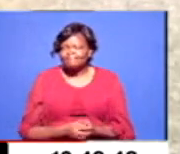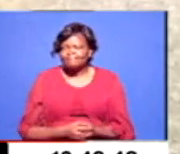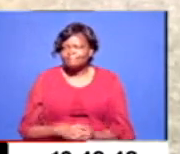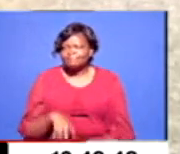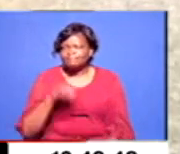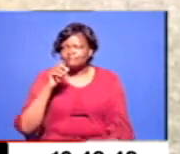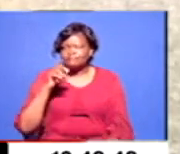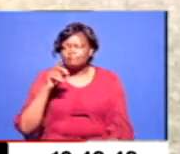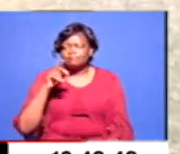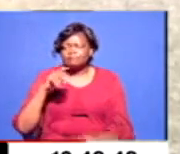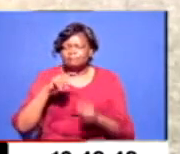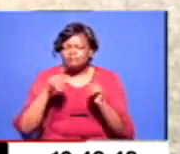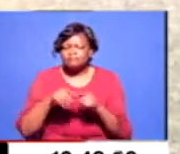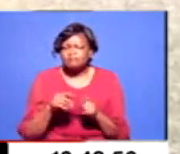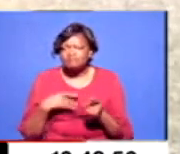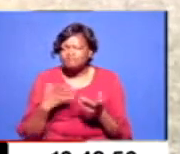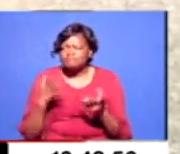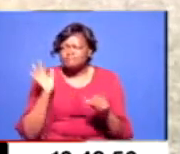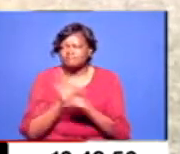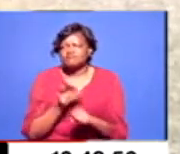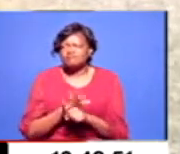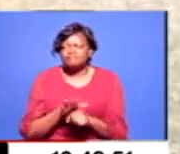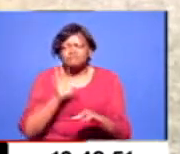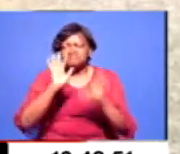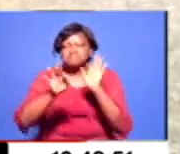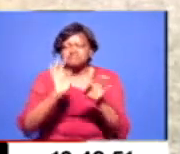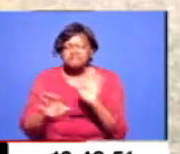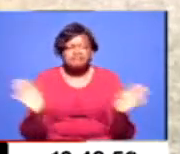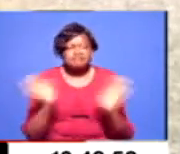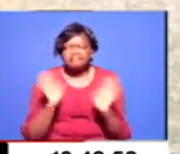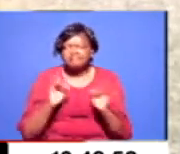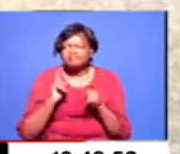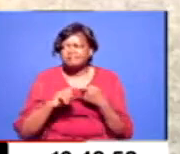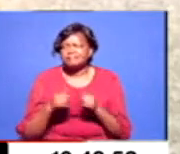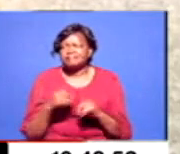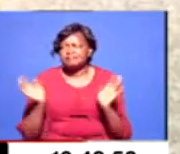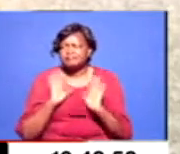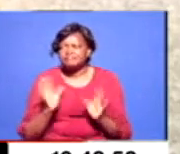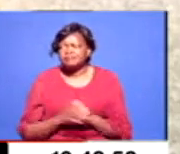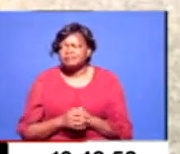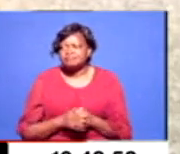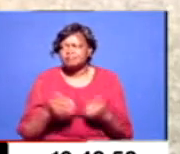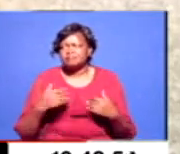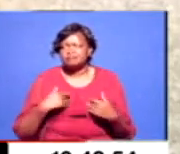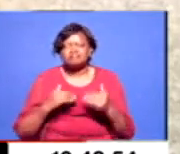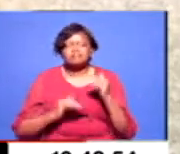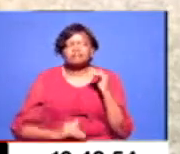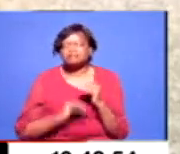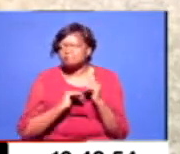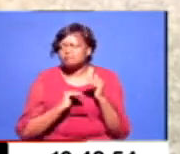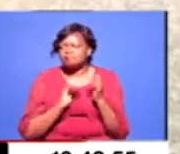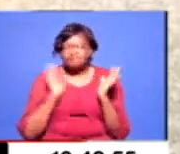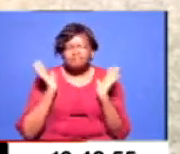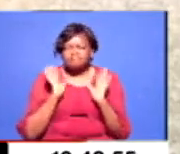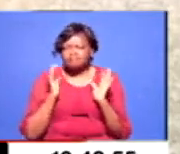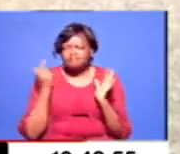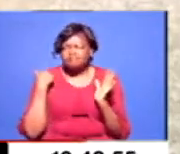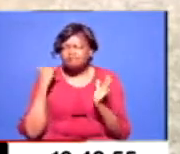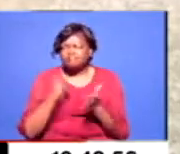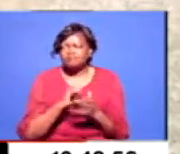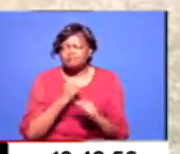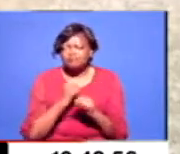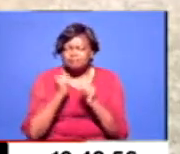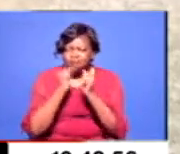I have a bale. We are not choosy. Mm-hmm. We are not setting standards. We are not having a minimum number that we are working with. Mm-hmm.